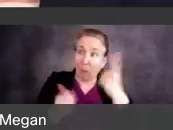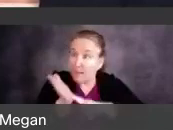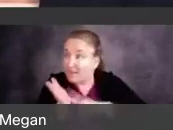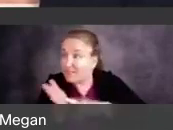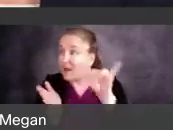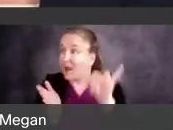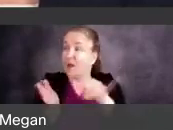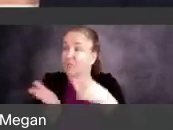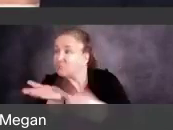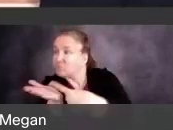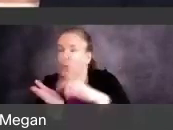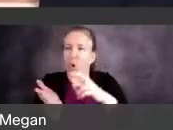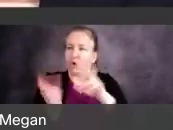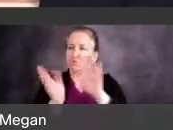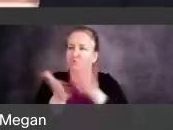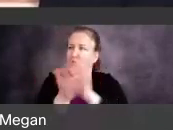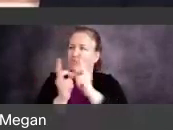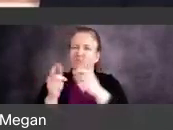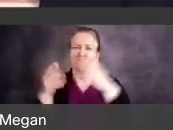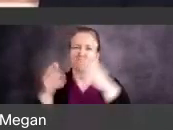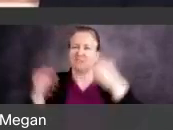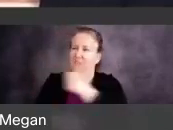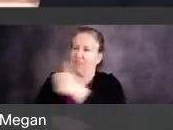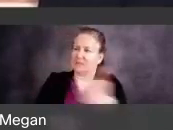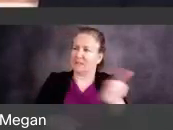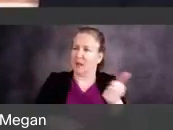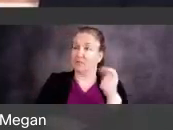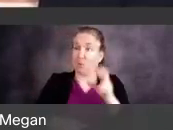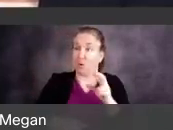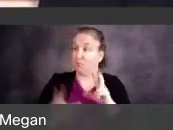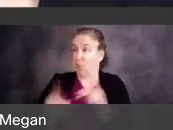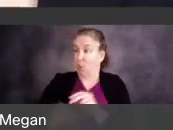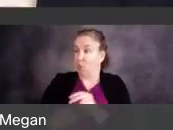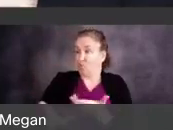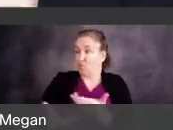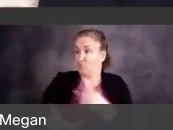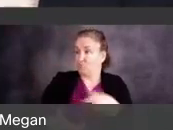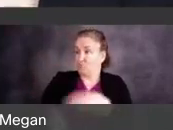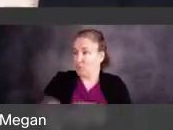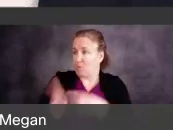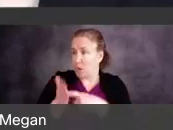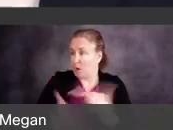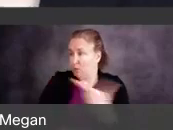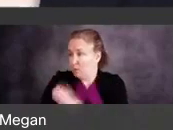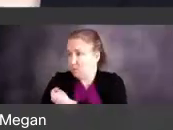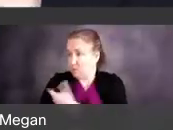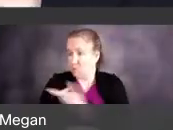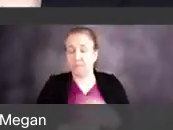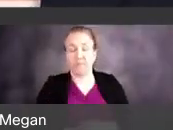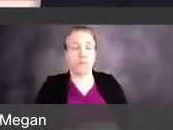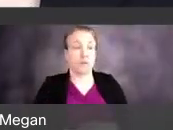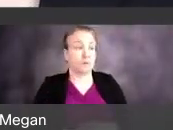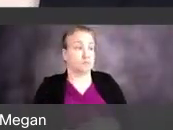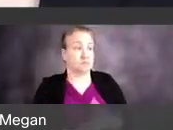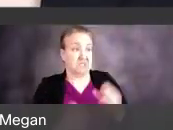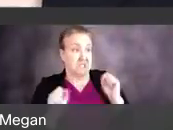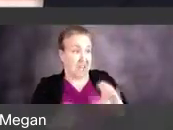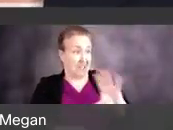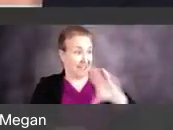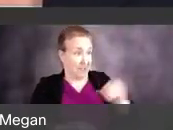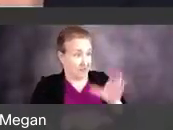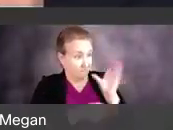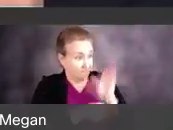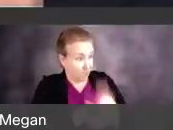to districts, or is that even not something that would be done? Well, it's not something that the county could